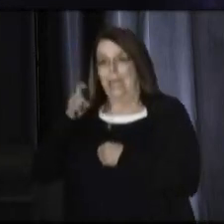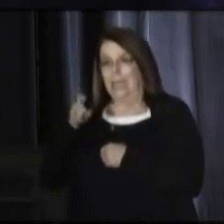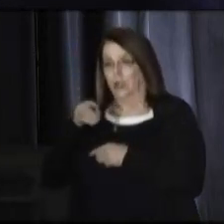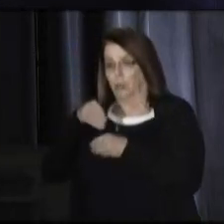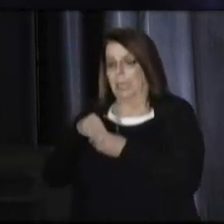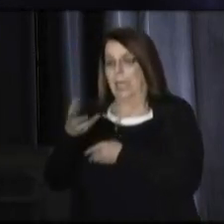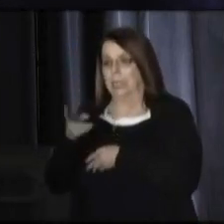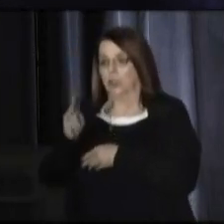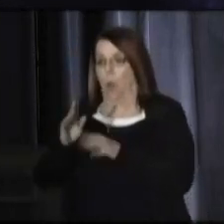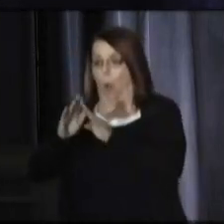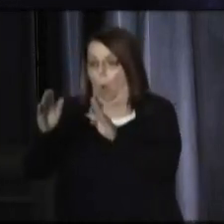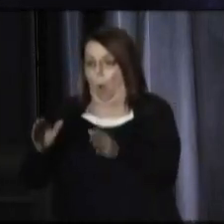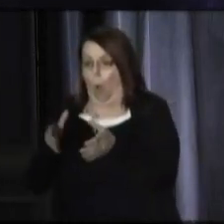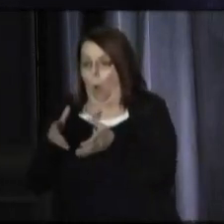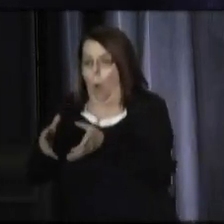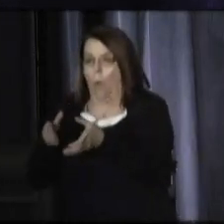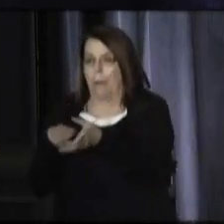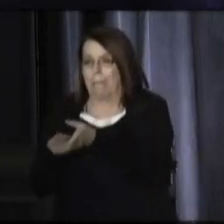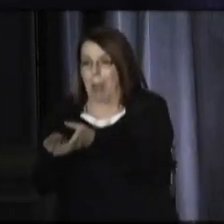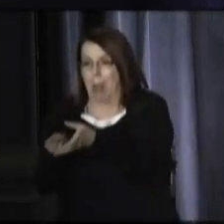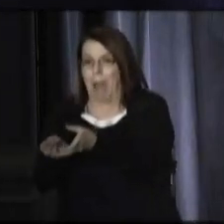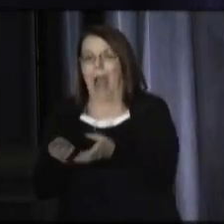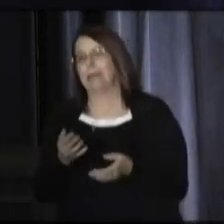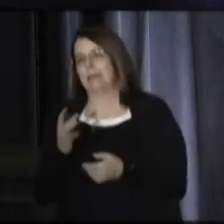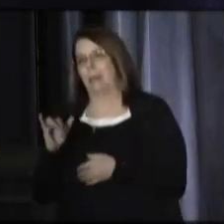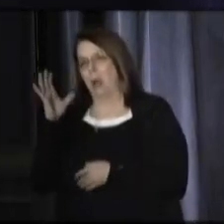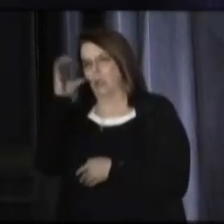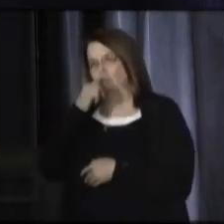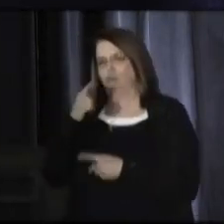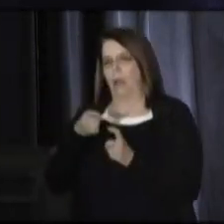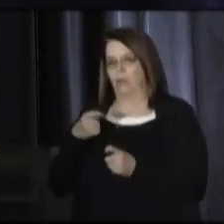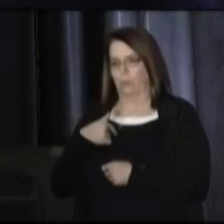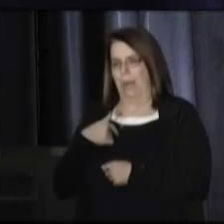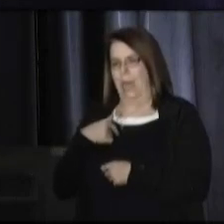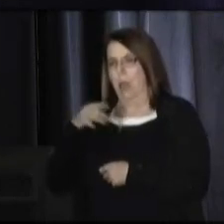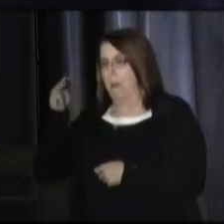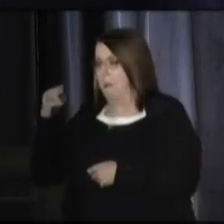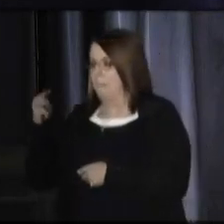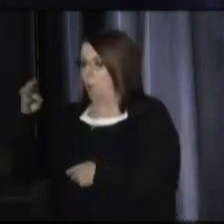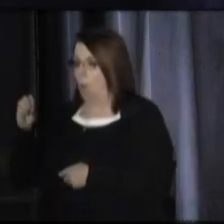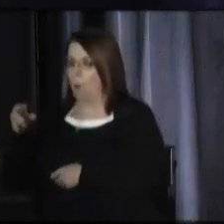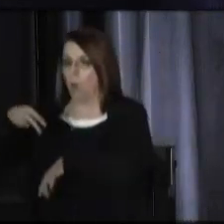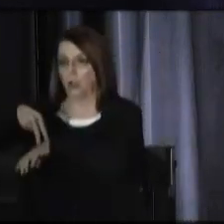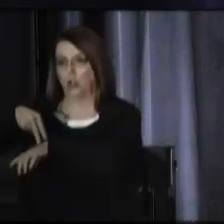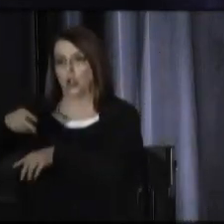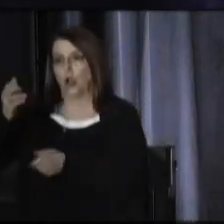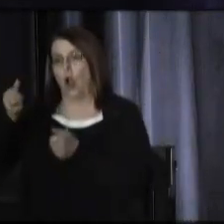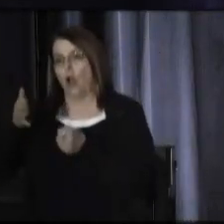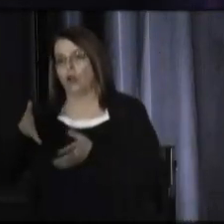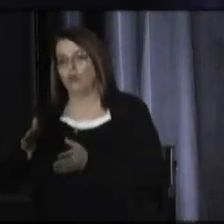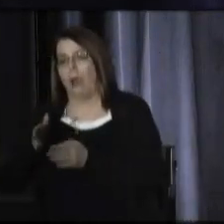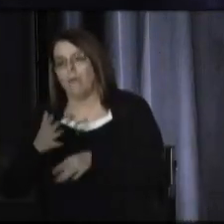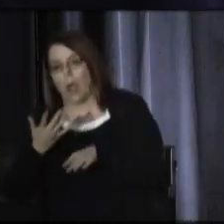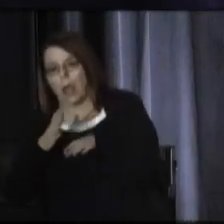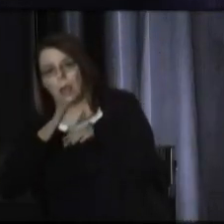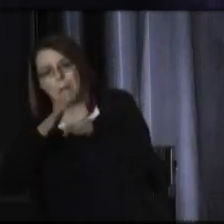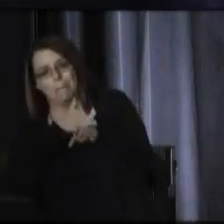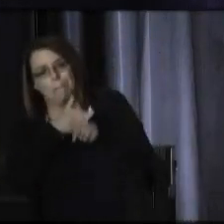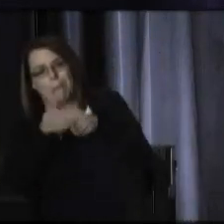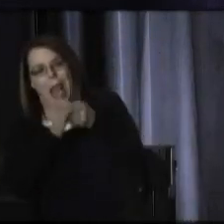since mail was usually just thrown at us, and because mail was usually bad. Bills, scams, letters from the dead, missing